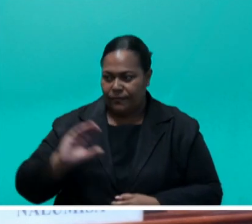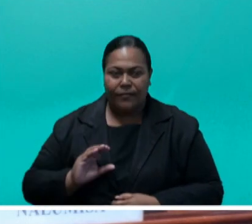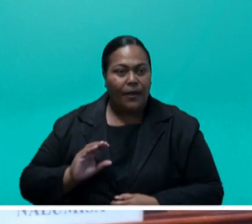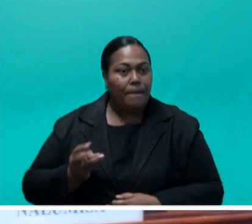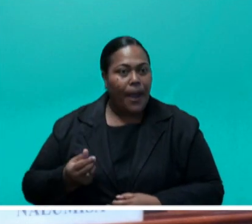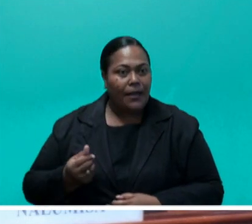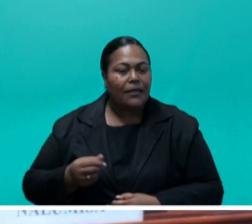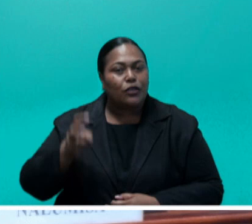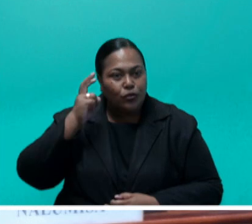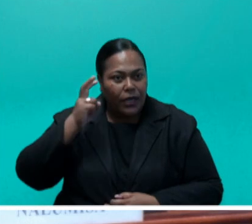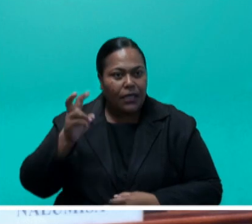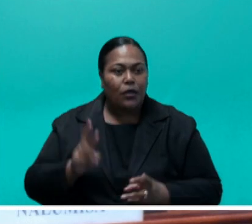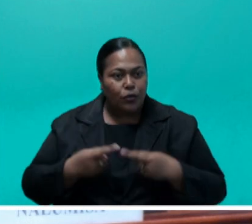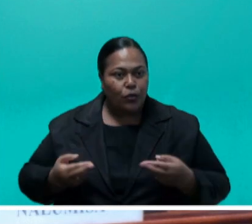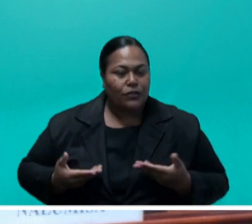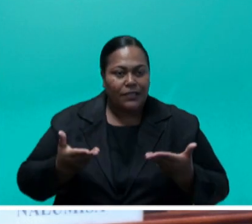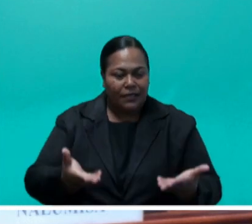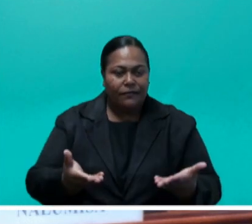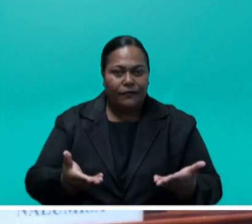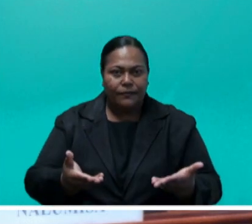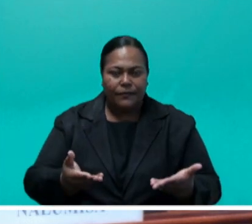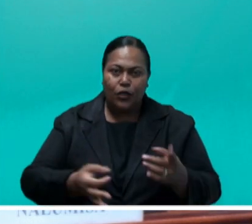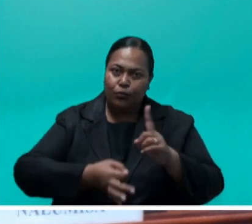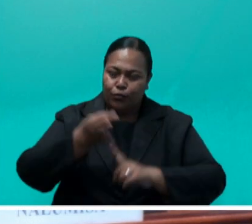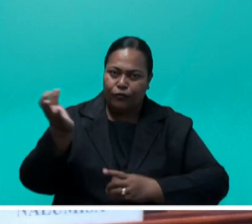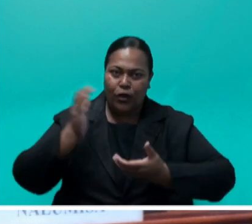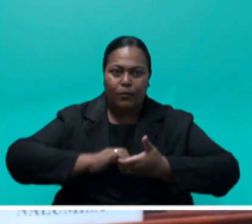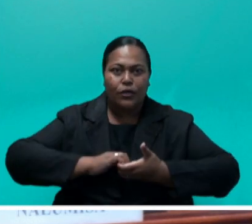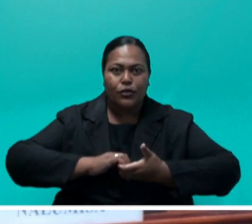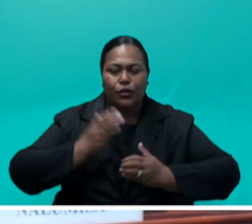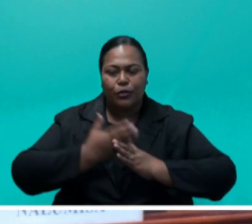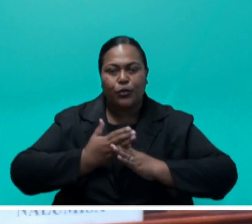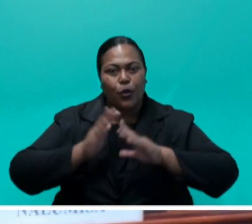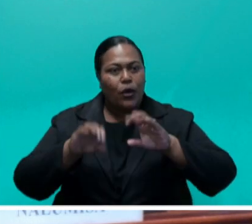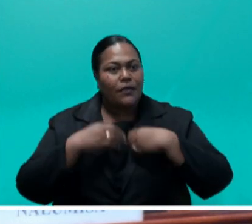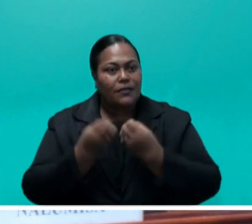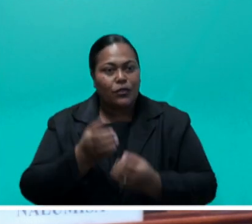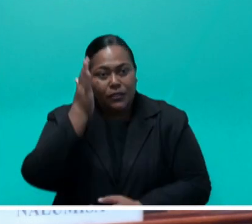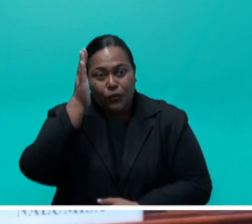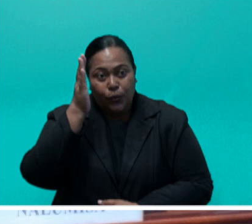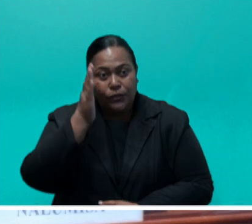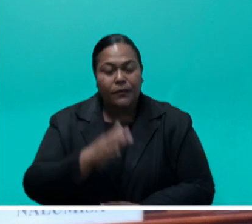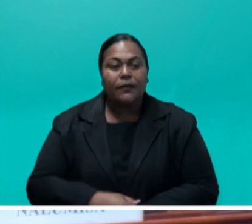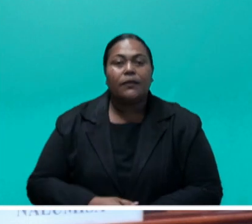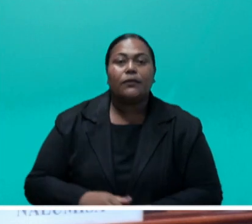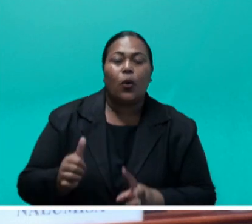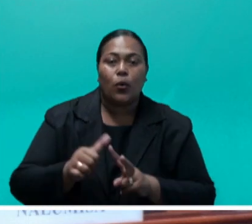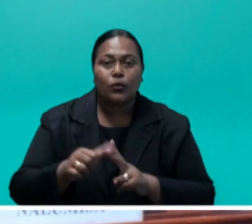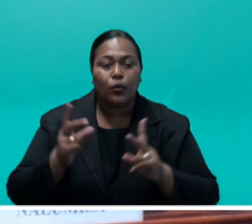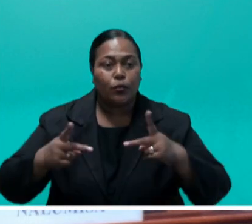and resources, enhancing collaboration between these organizations and schools, and